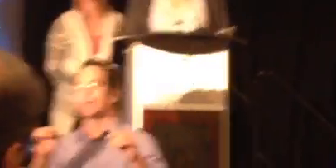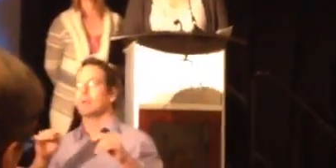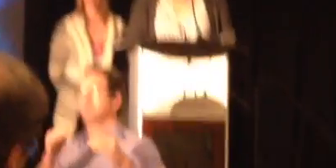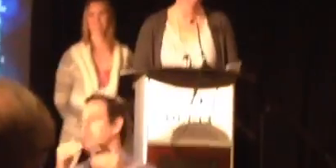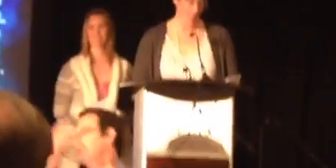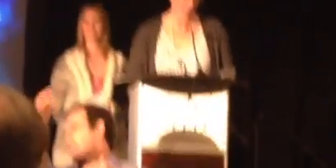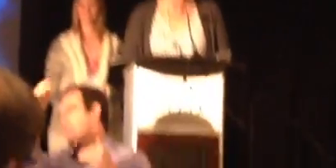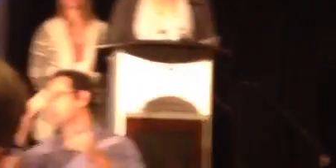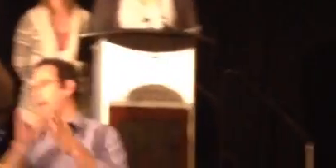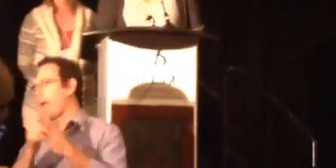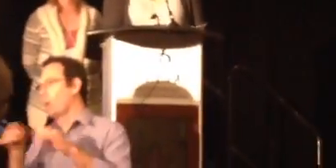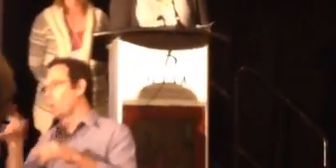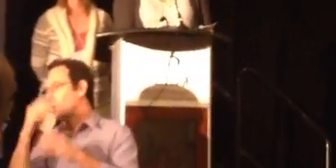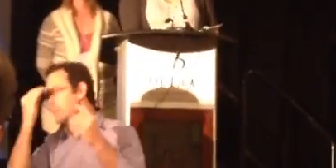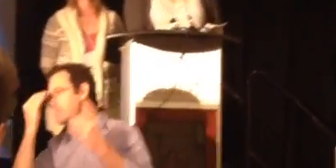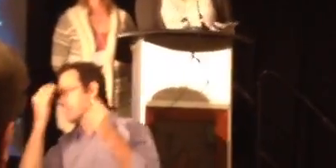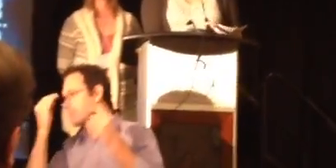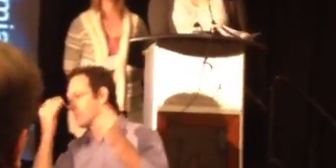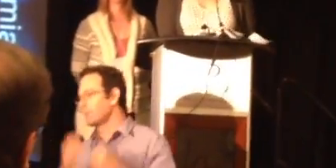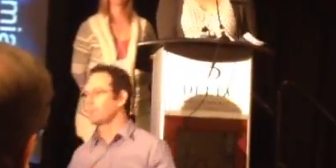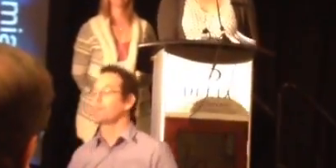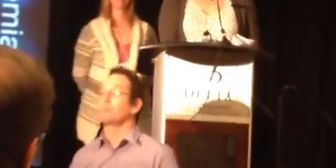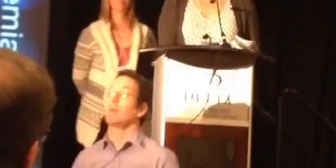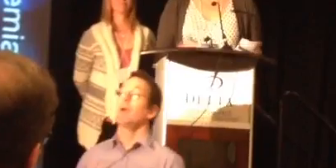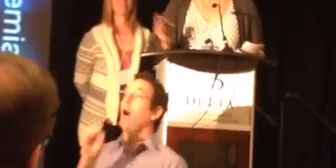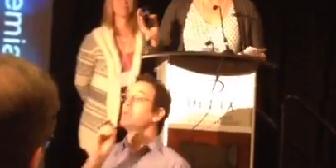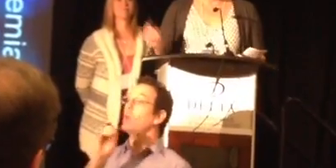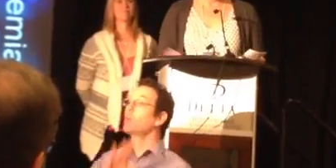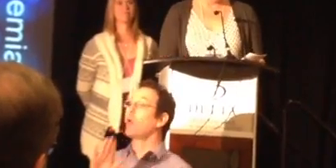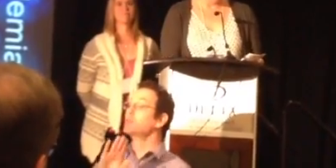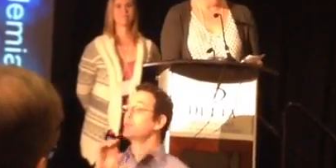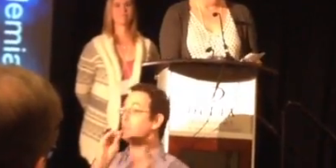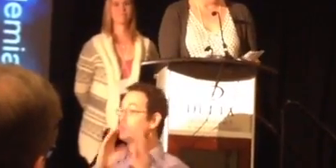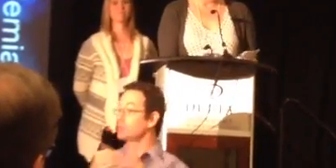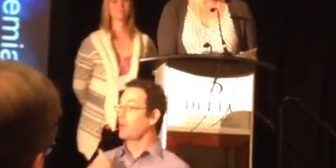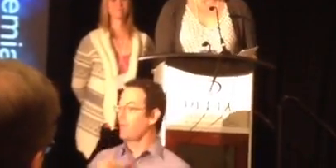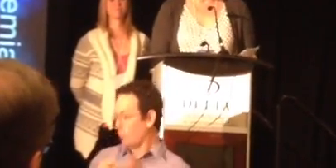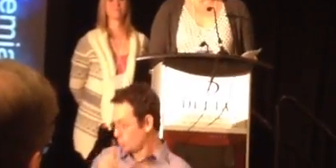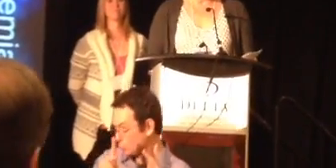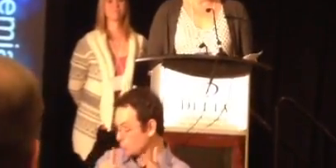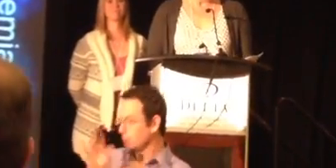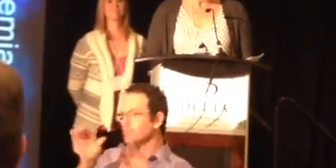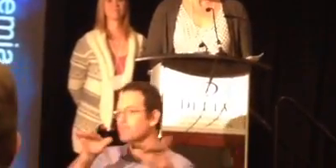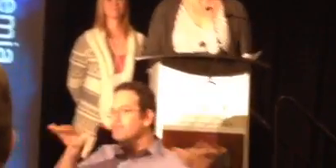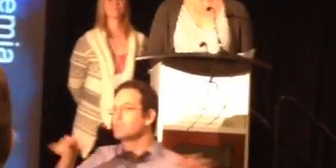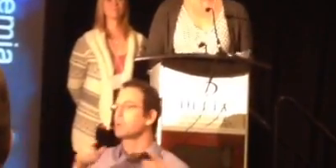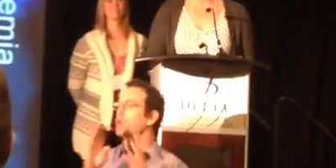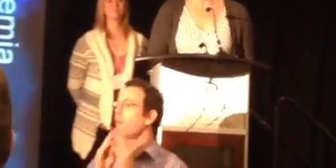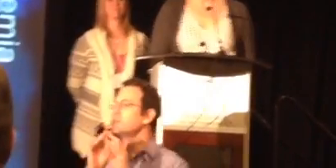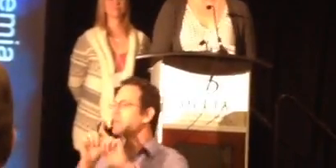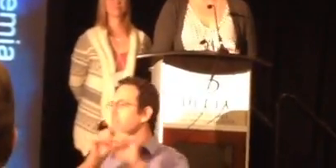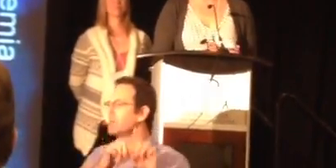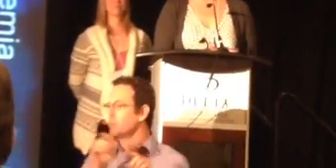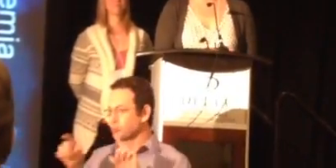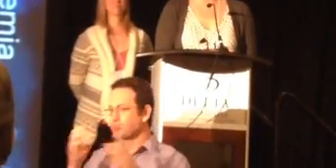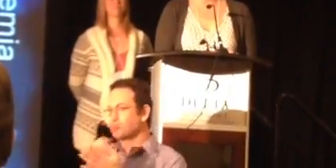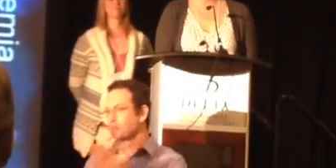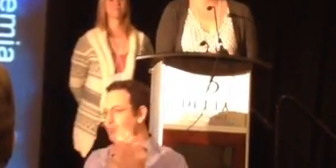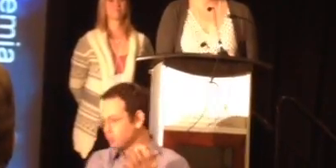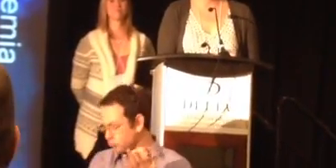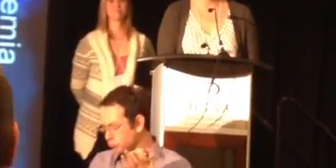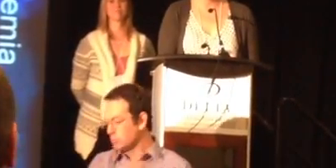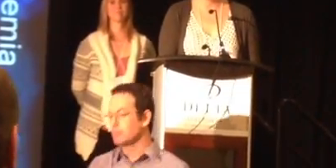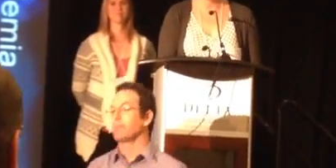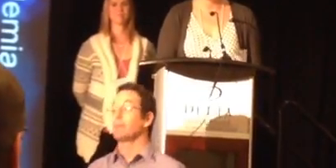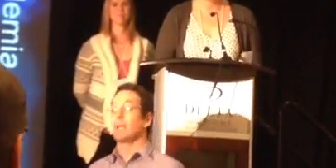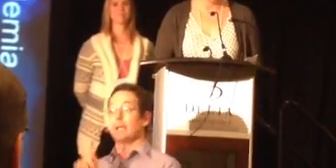information about conferences and publication opportunities, and the TLLP organization welcomes applications for